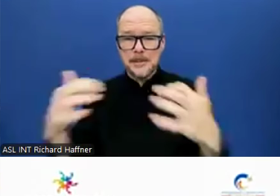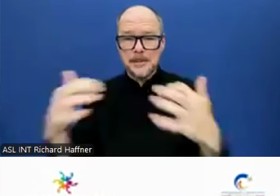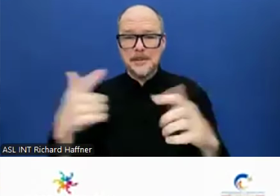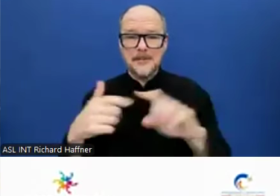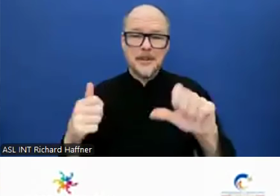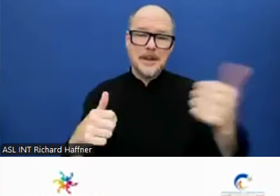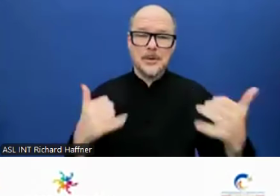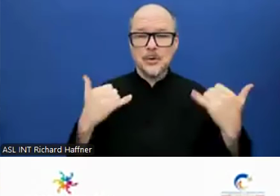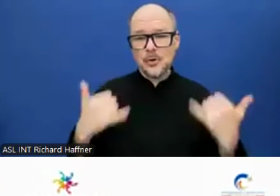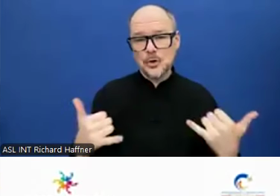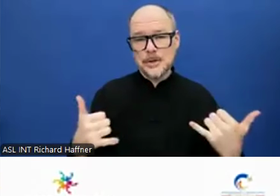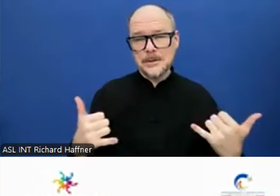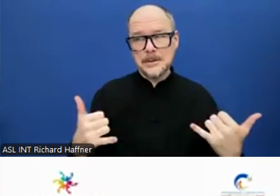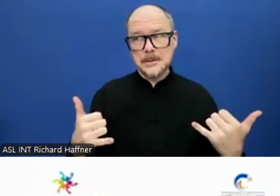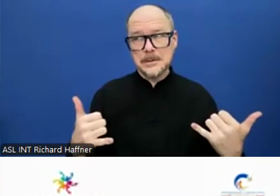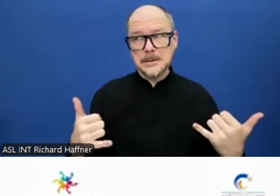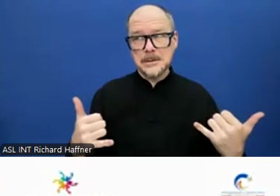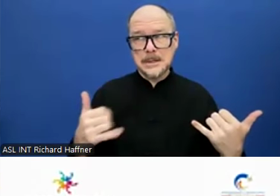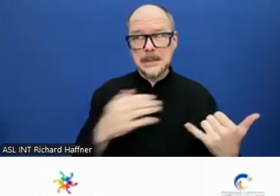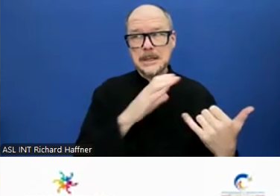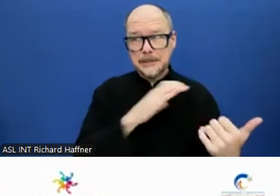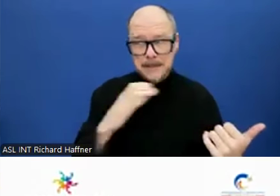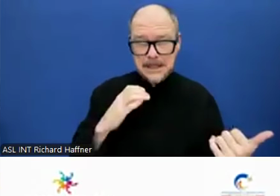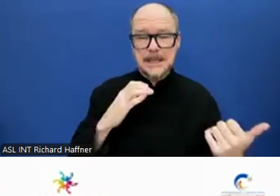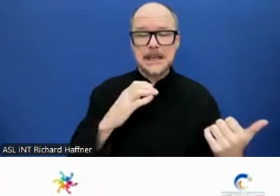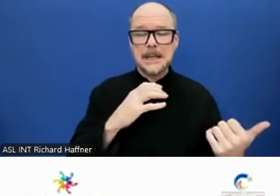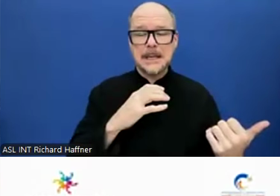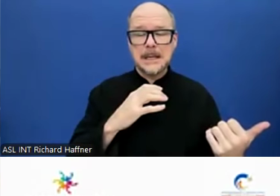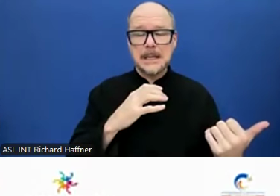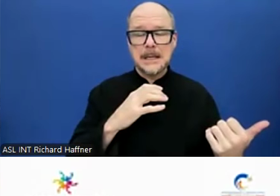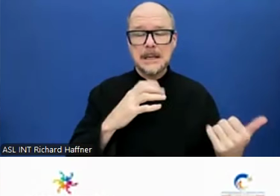current from the other current committee meeting?